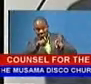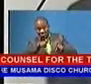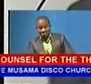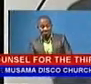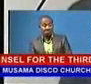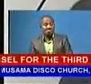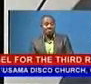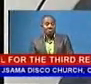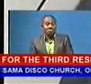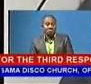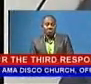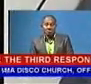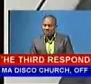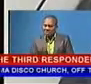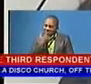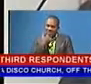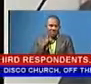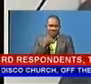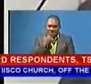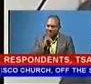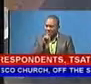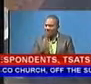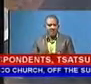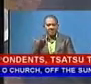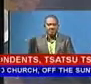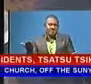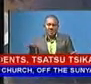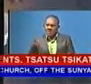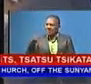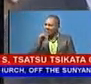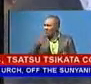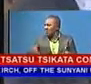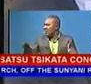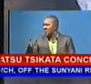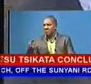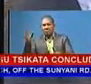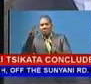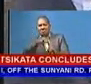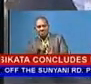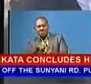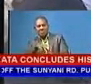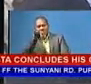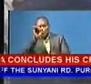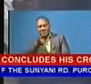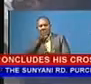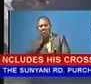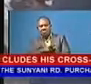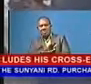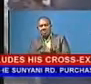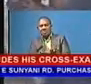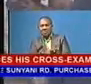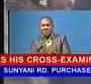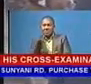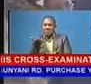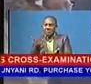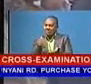examining chief is wrongful. It's completely inappropriate. And that they cannot be allowed to tender that analysis that